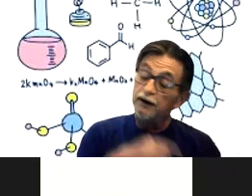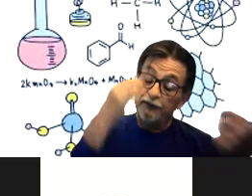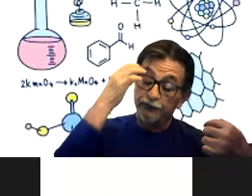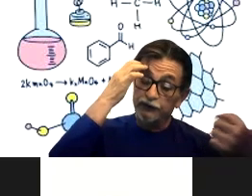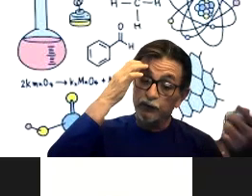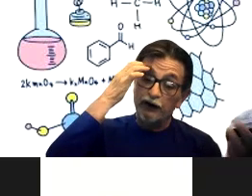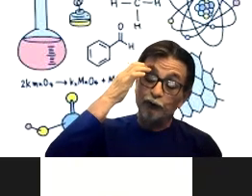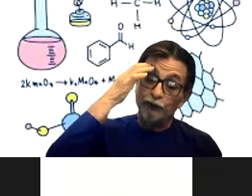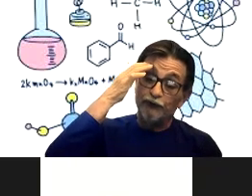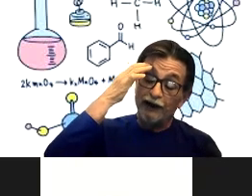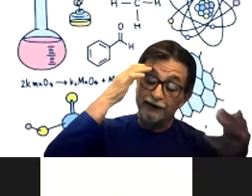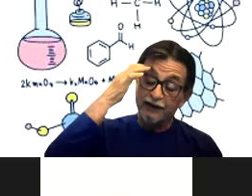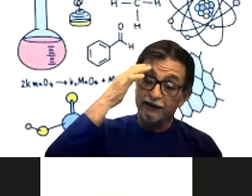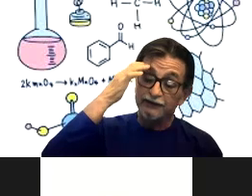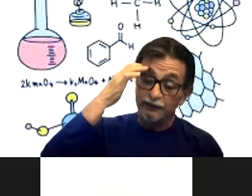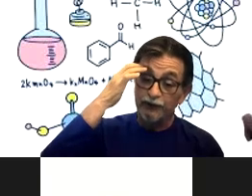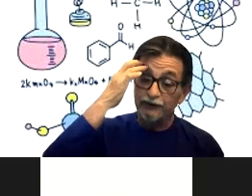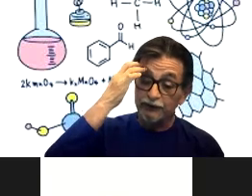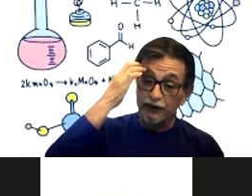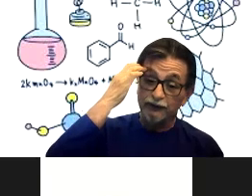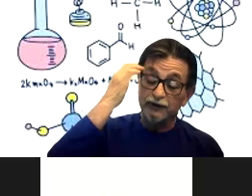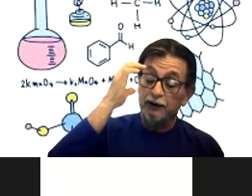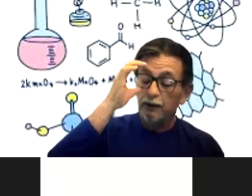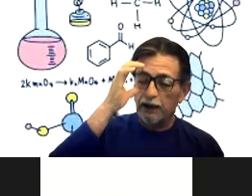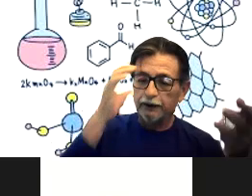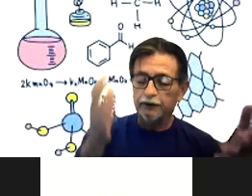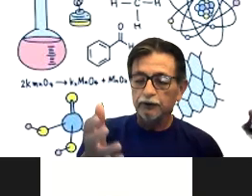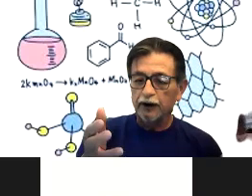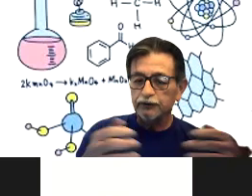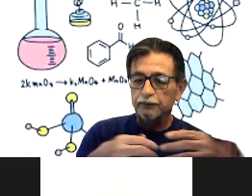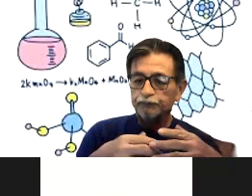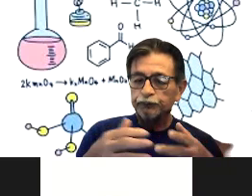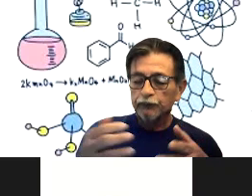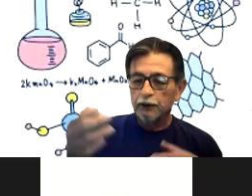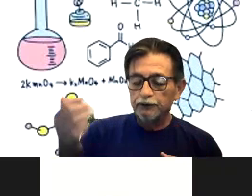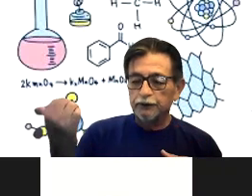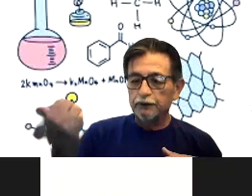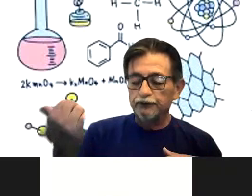detergents. This one I know for a fact because I've done some research now back in undergraduate.